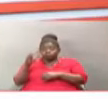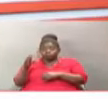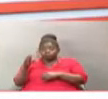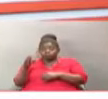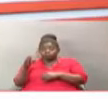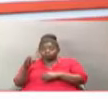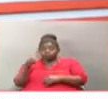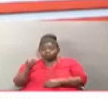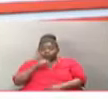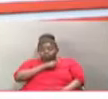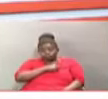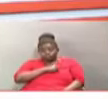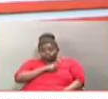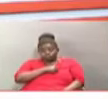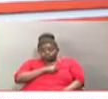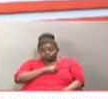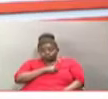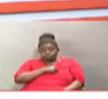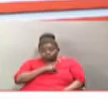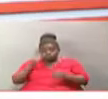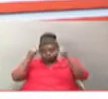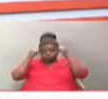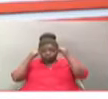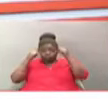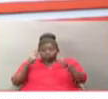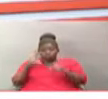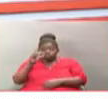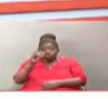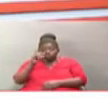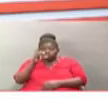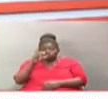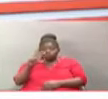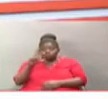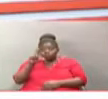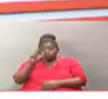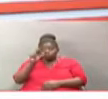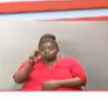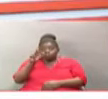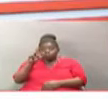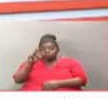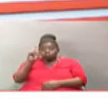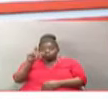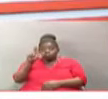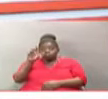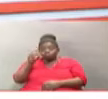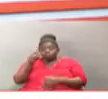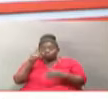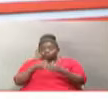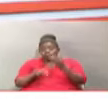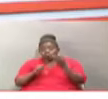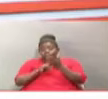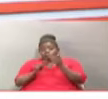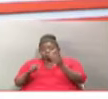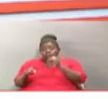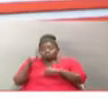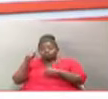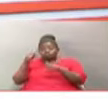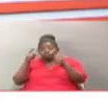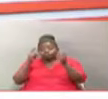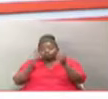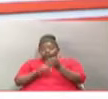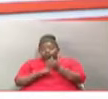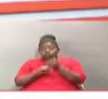Sonyo Katono ye President wa Uganda Olympic Committee Donald Rukare agambye nti bakozesa obuwanguzi bwe batuuseko mu